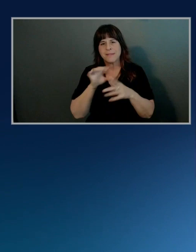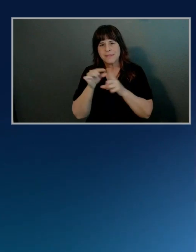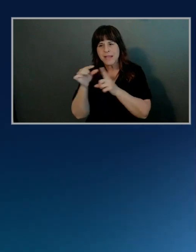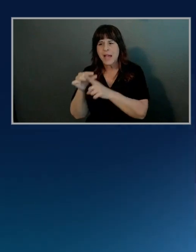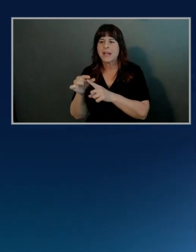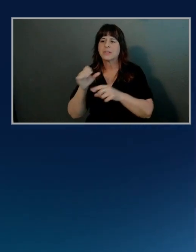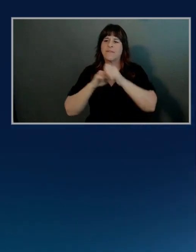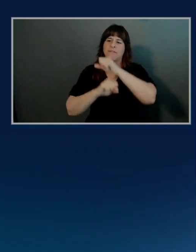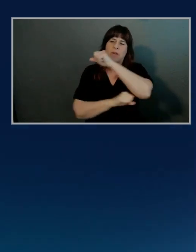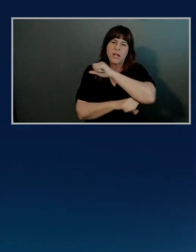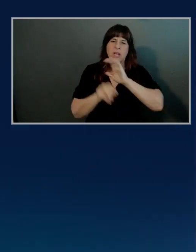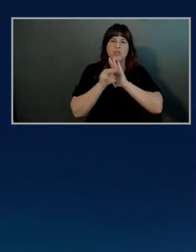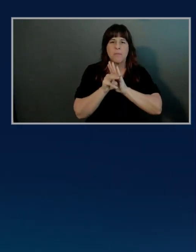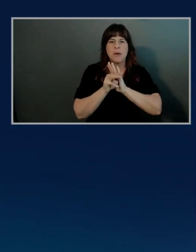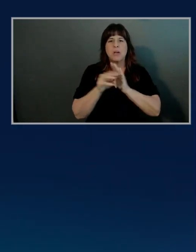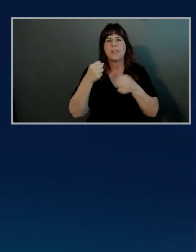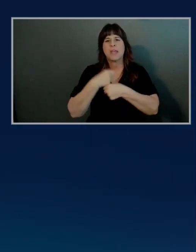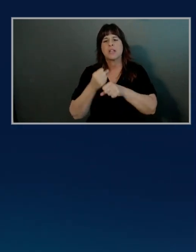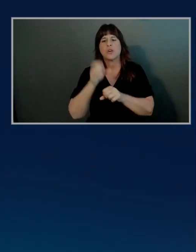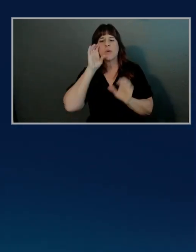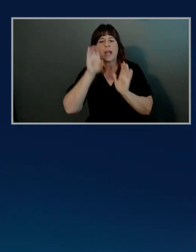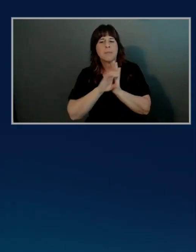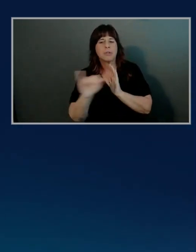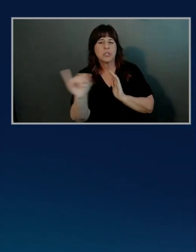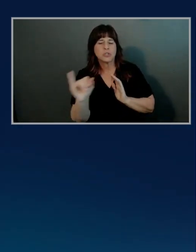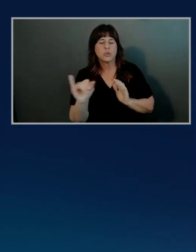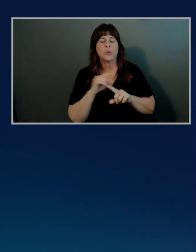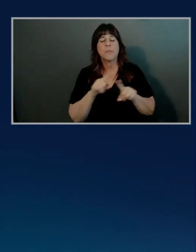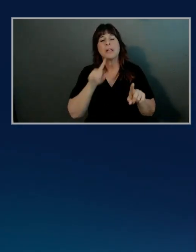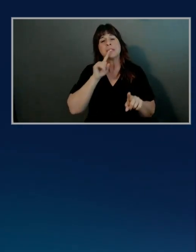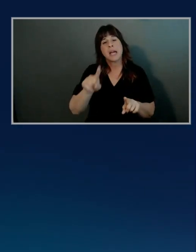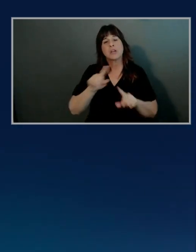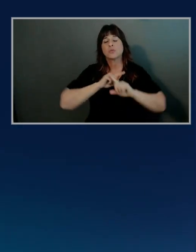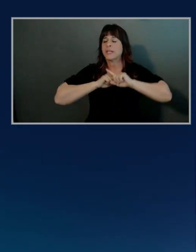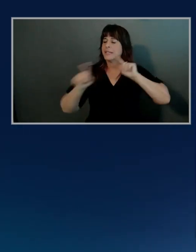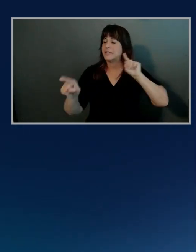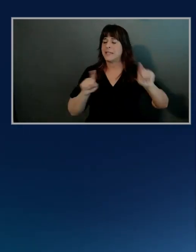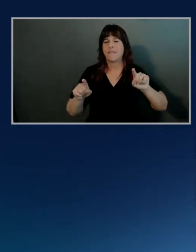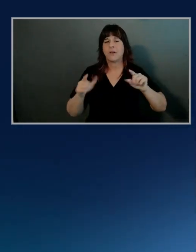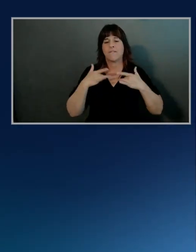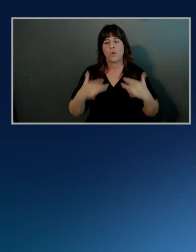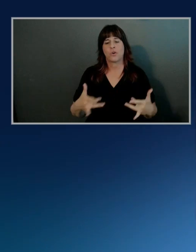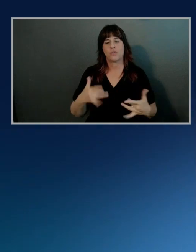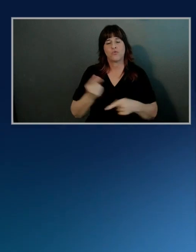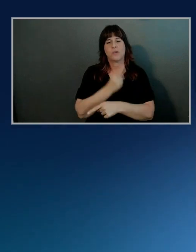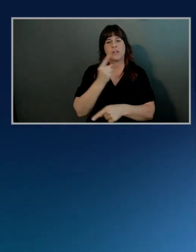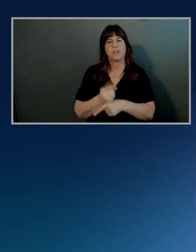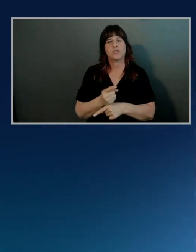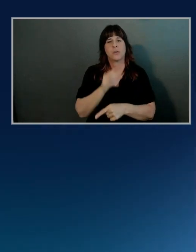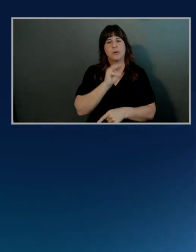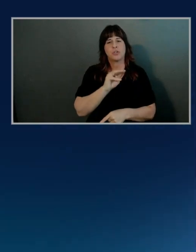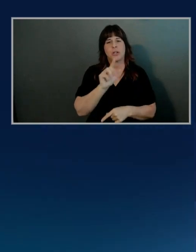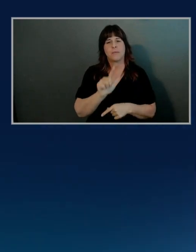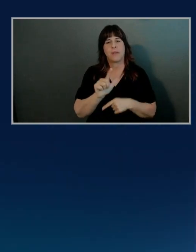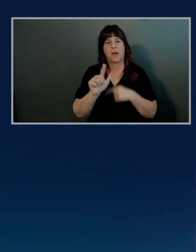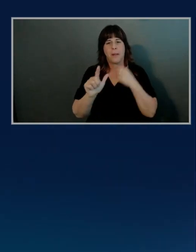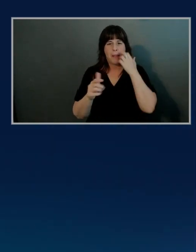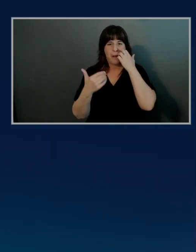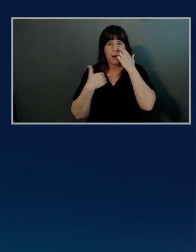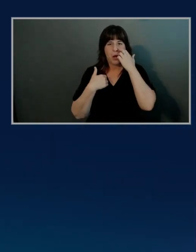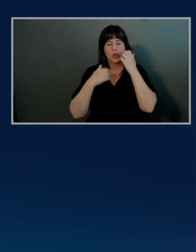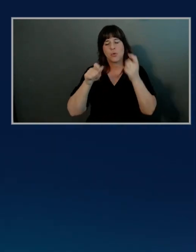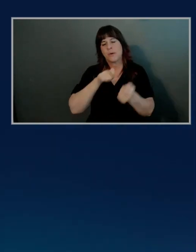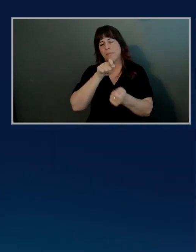models, those will be models that generate images. And it's actually very different to traditional machine learning models where you're predicting a particular number